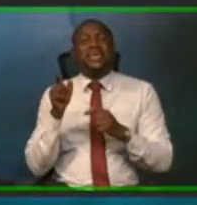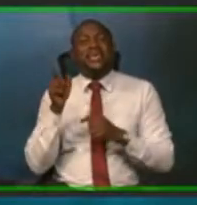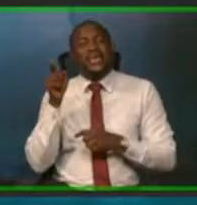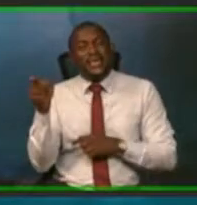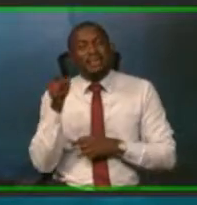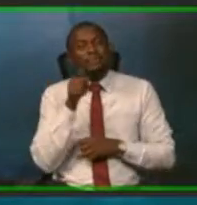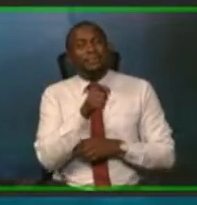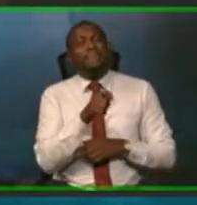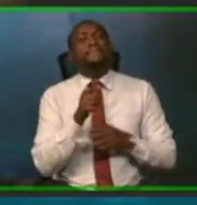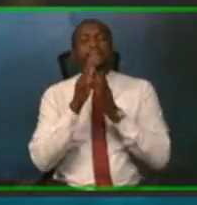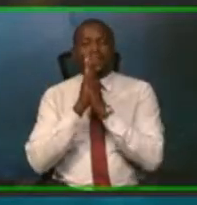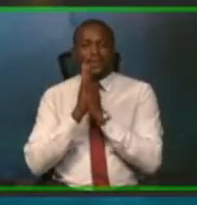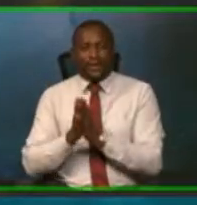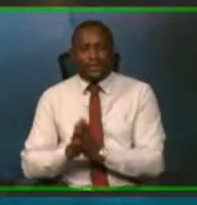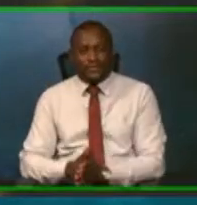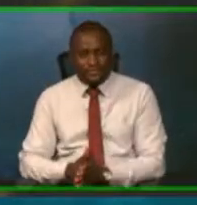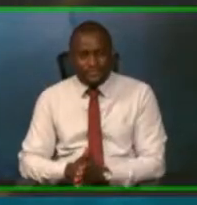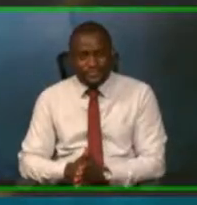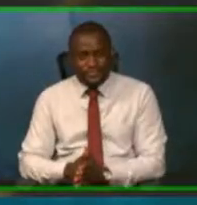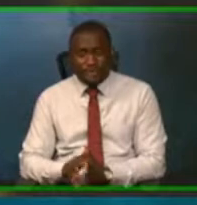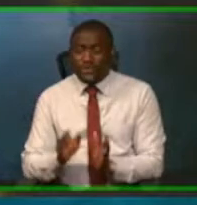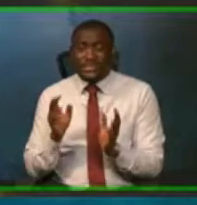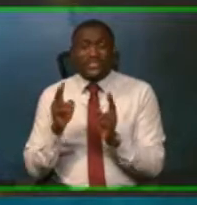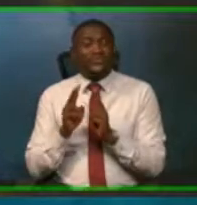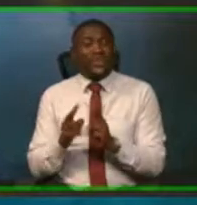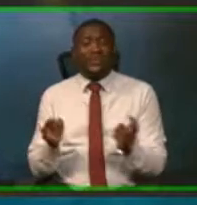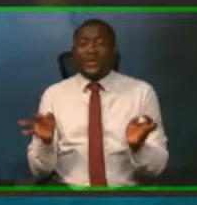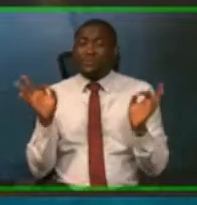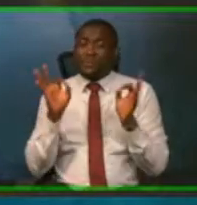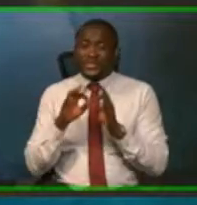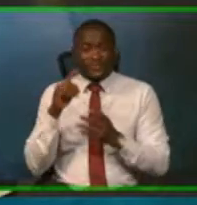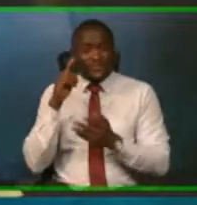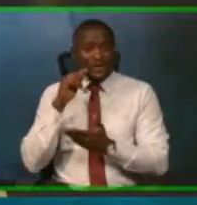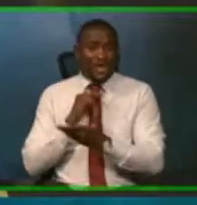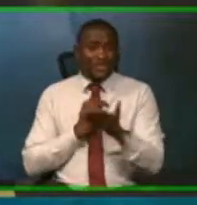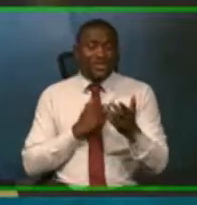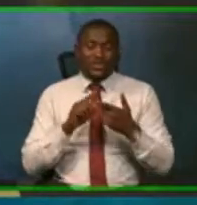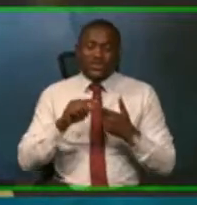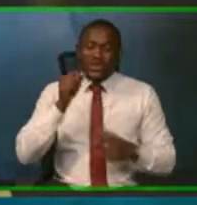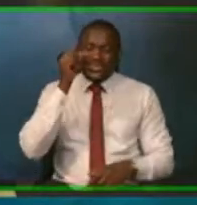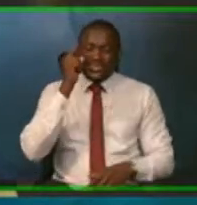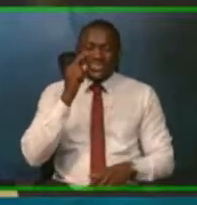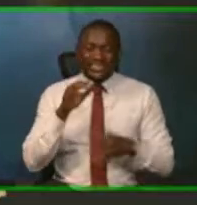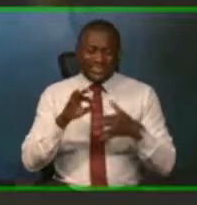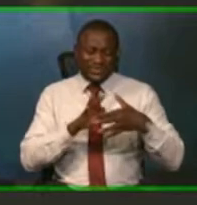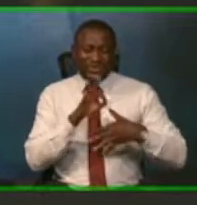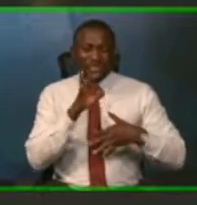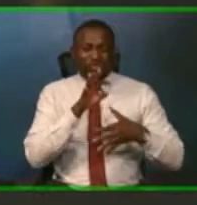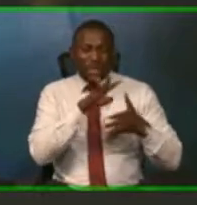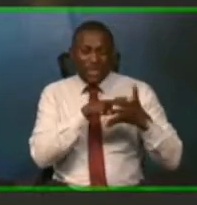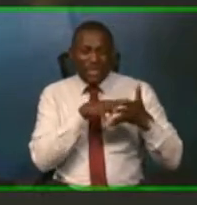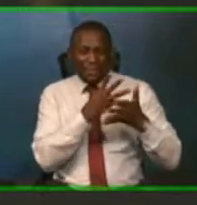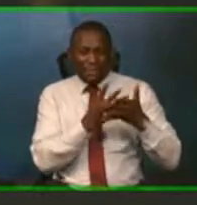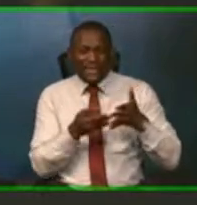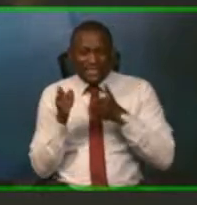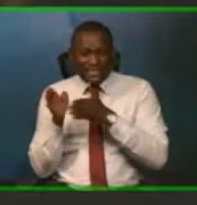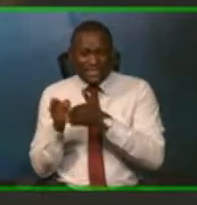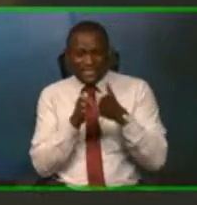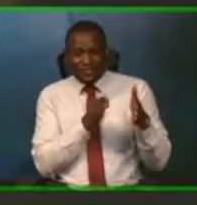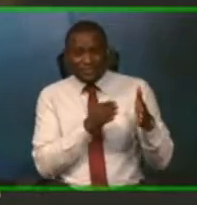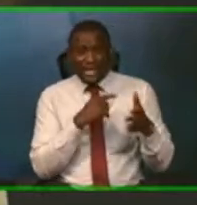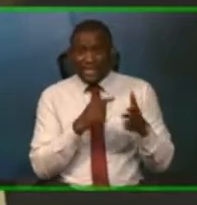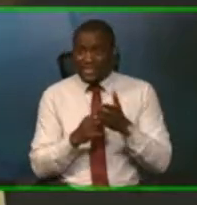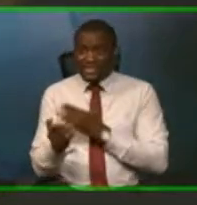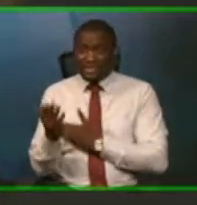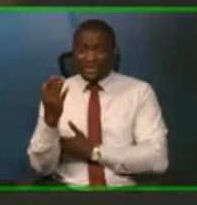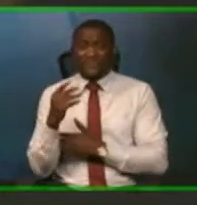now? Yeah. So it's important for us to understand spiritual patterns. And this morning,